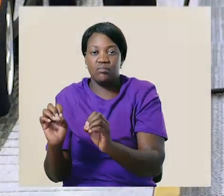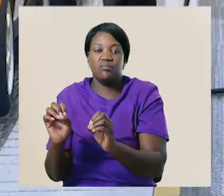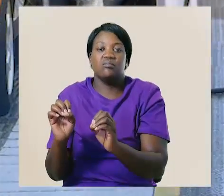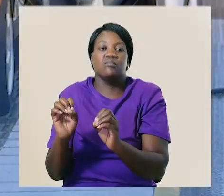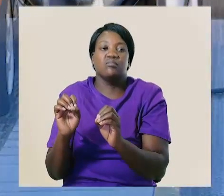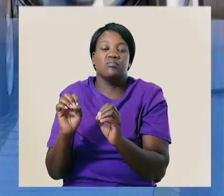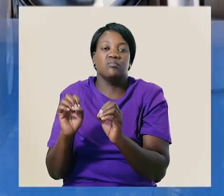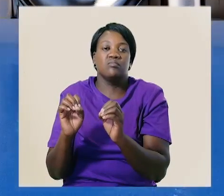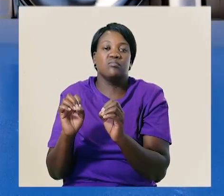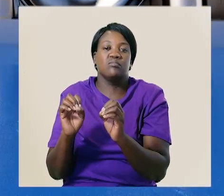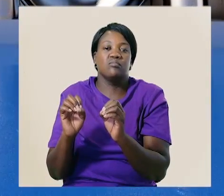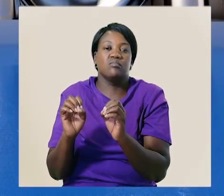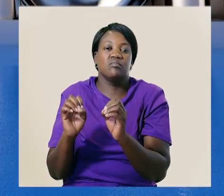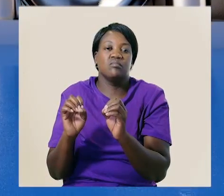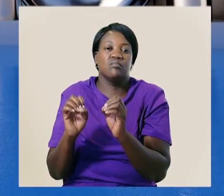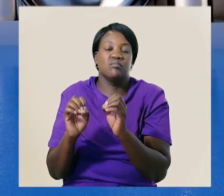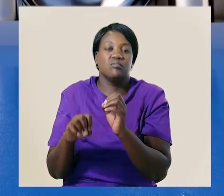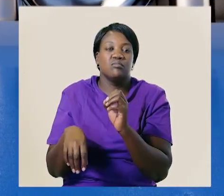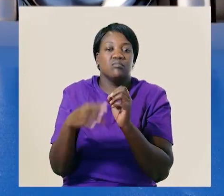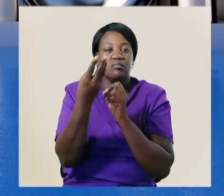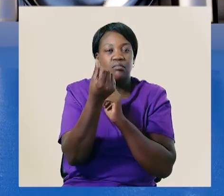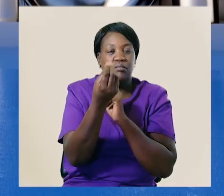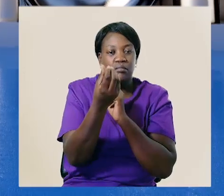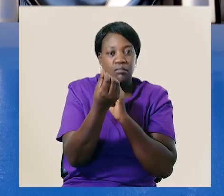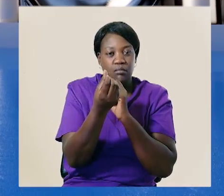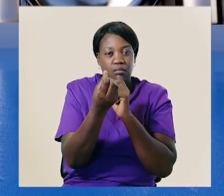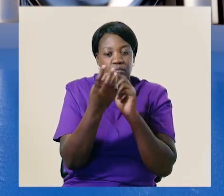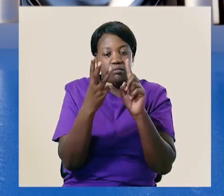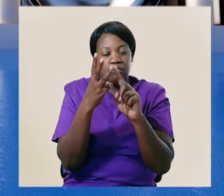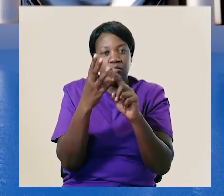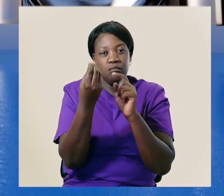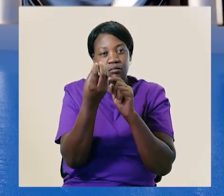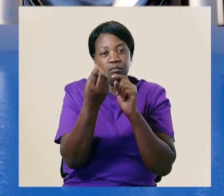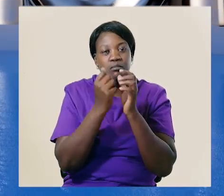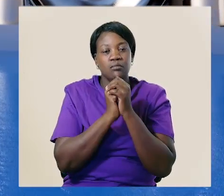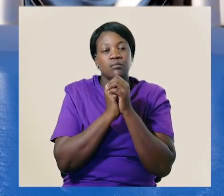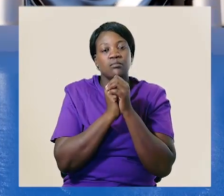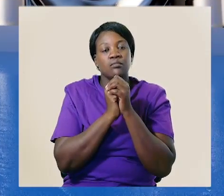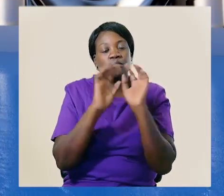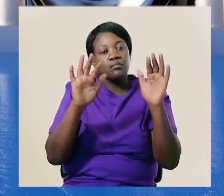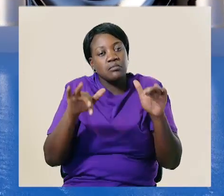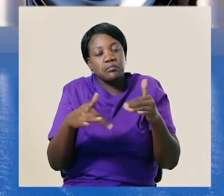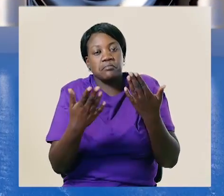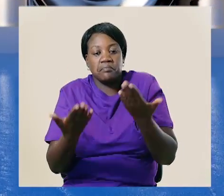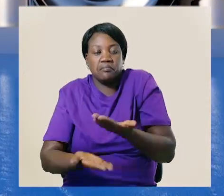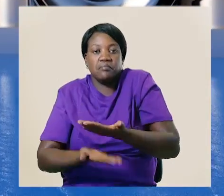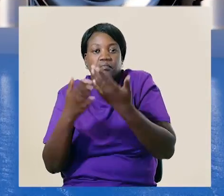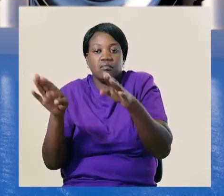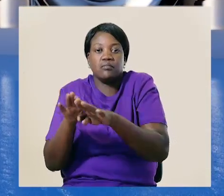manufactured. The third factor of production is capital. Let's see how it contributes to the